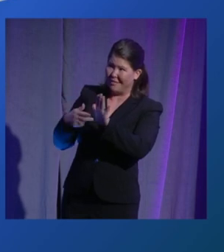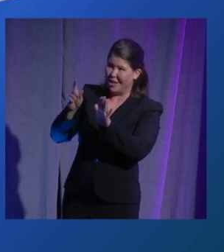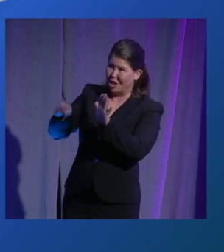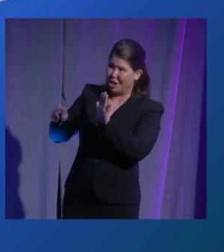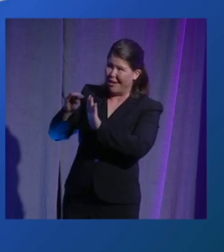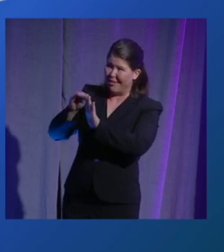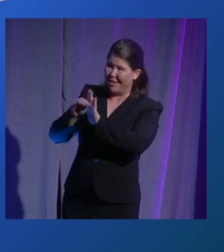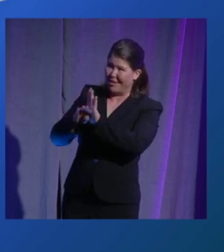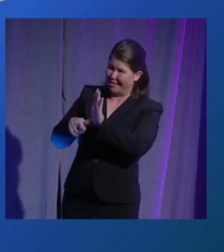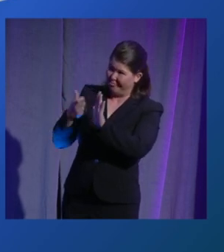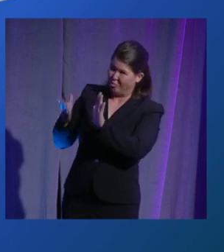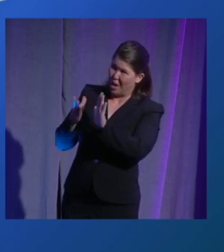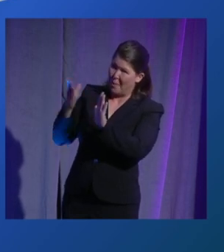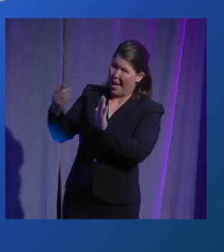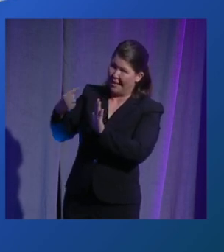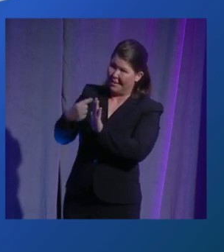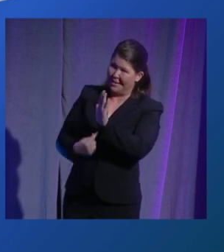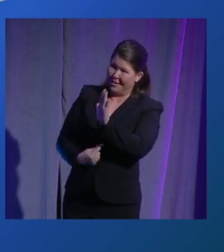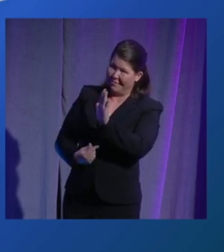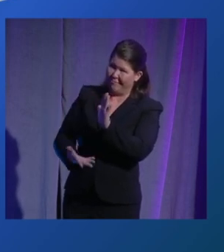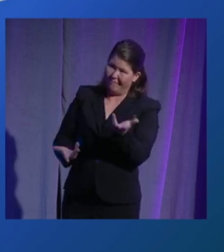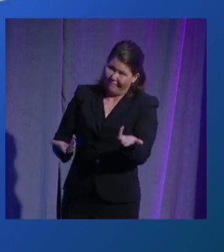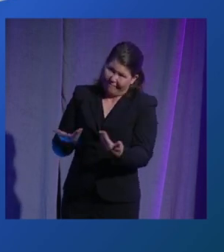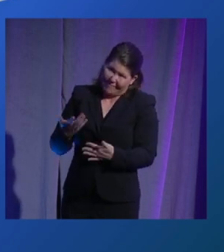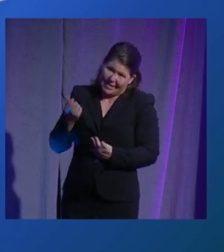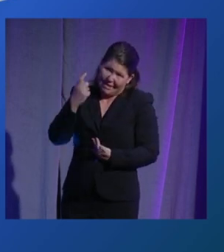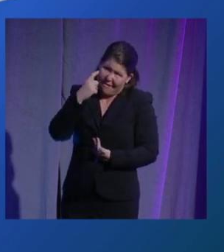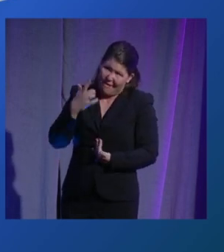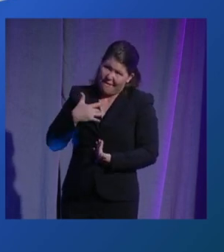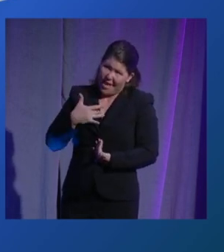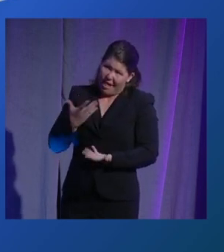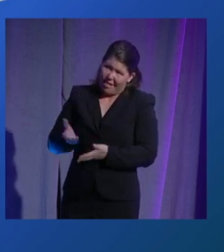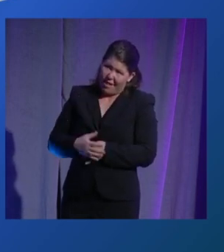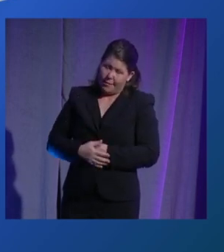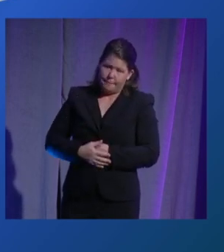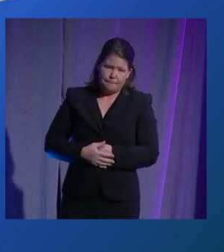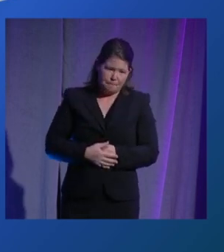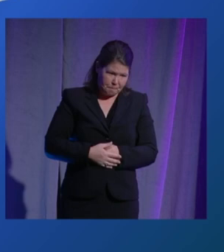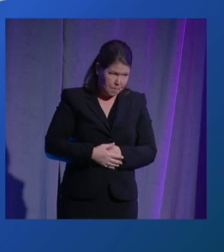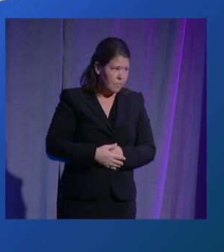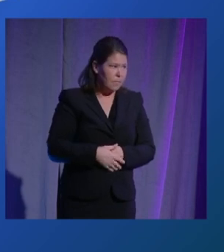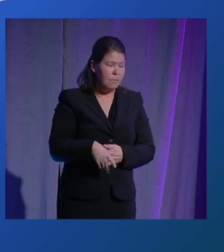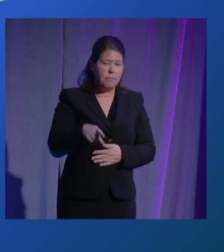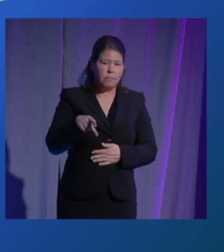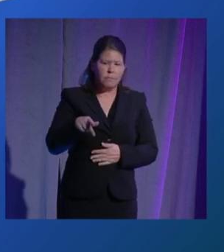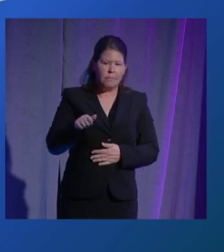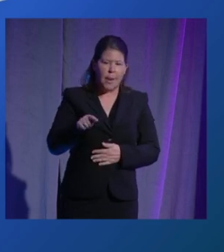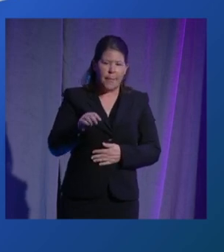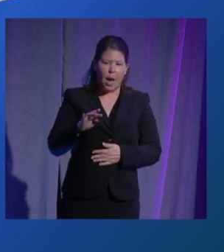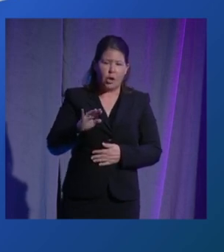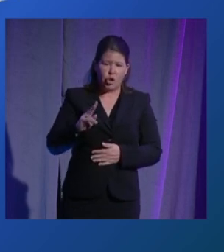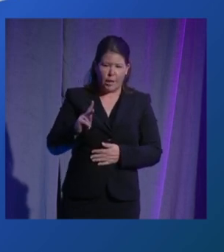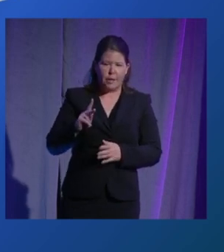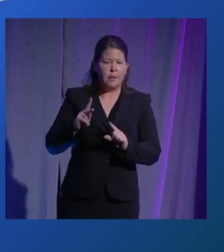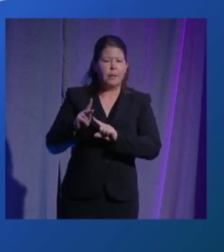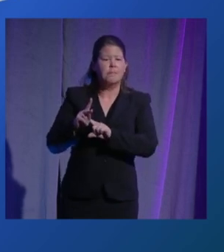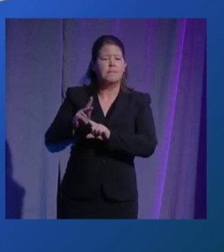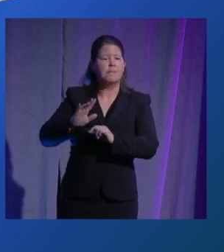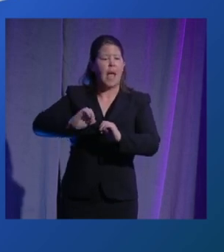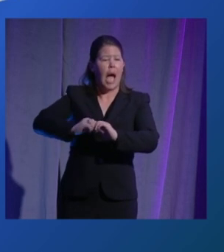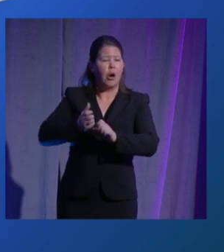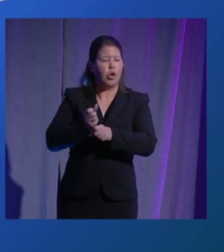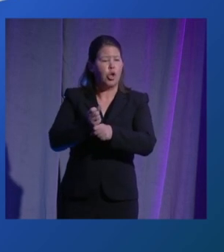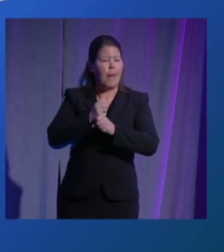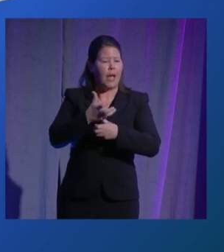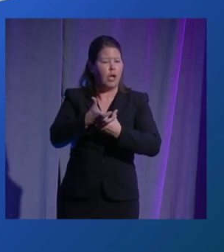agree y to be addressed yep very good how do you make trust a feature of products too and I I want to say that again right